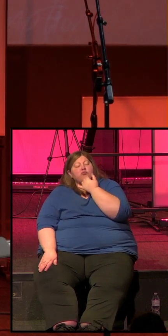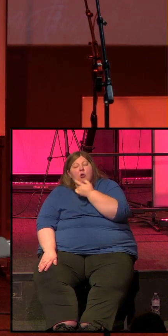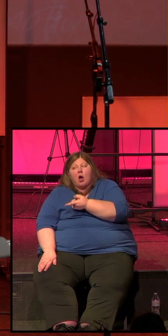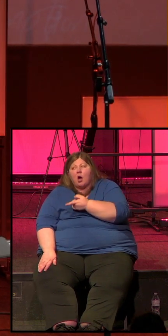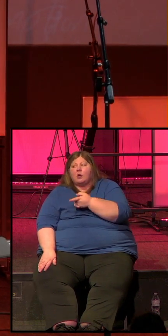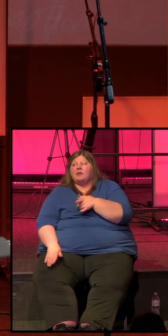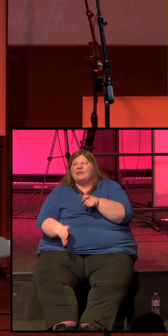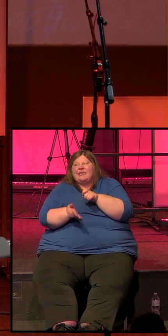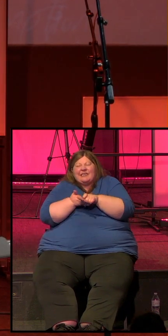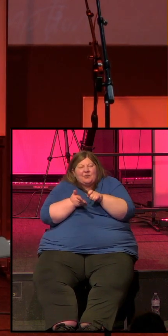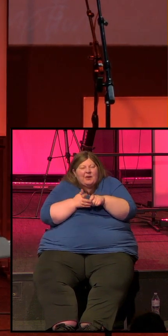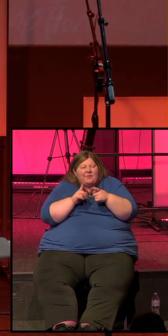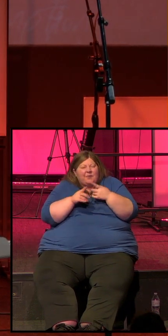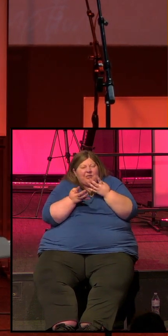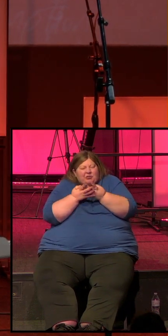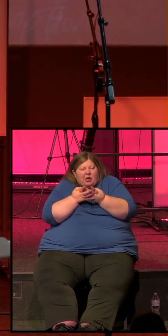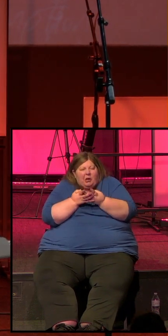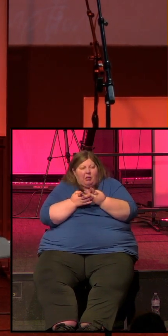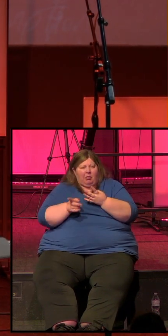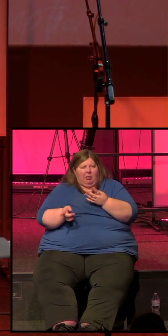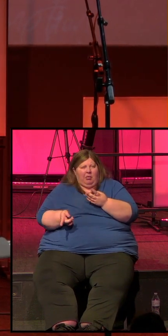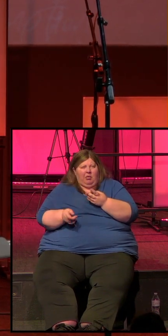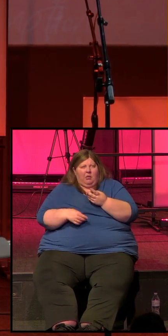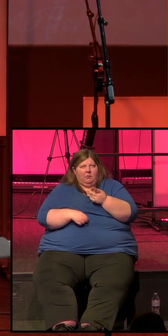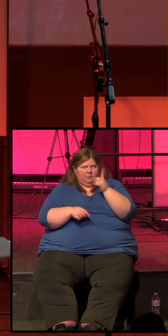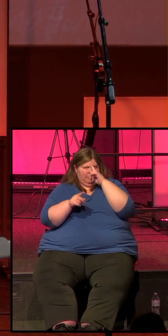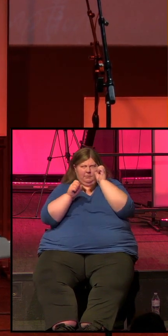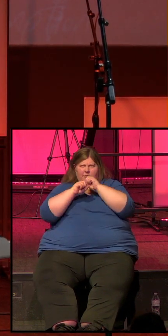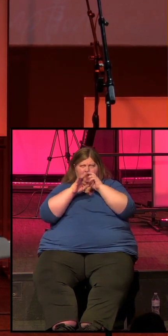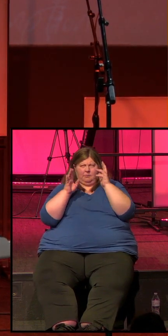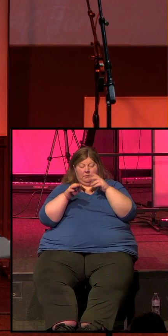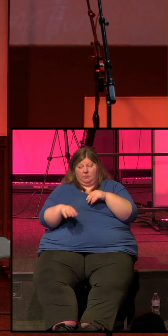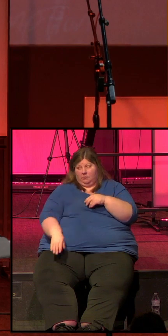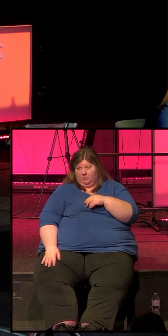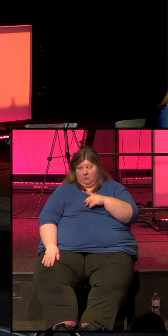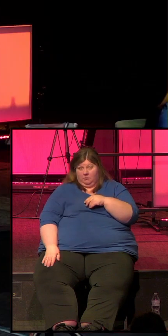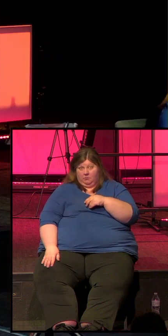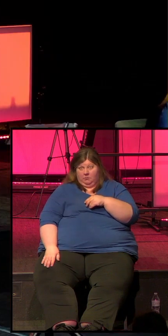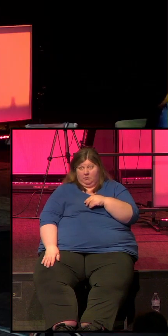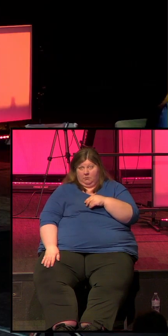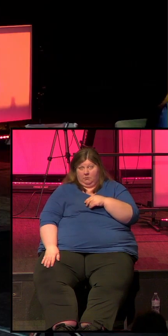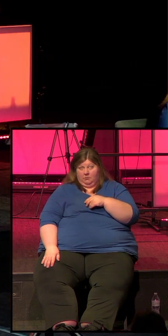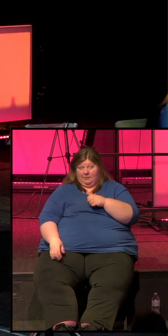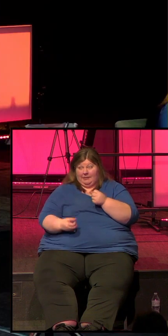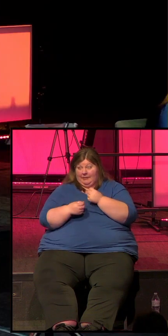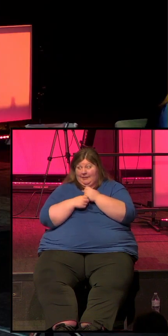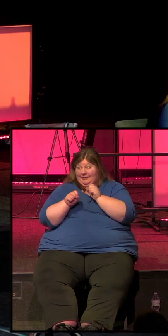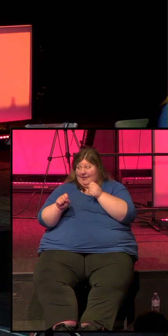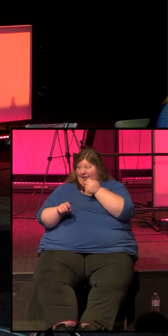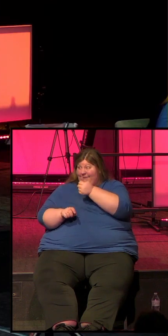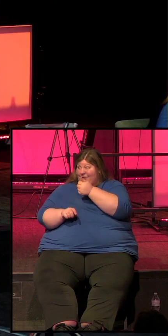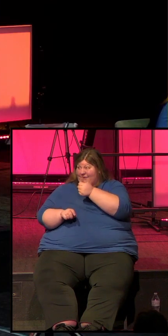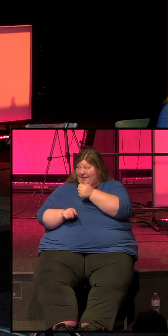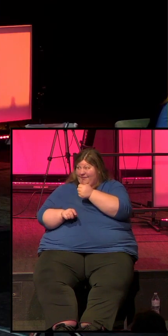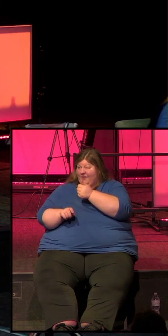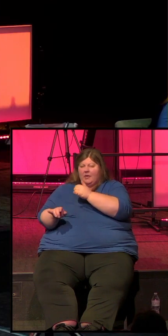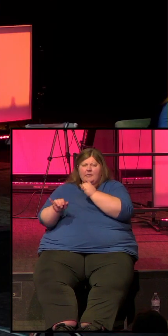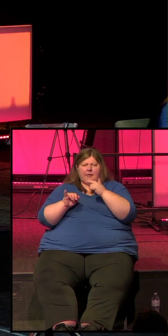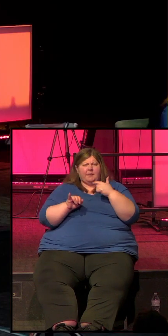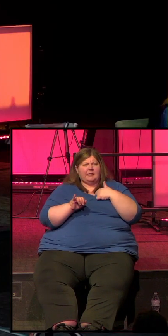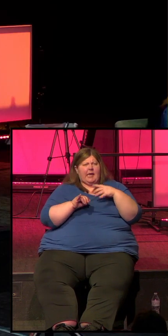a jail in Rome. And you can almost picture him saying, like, you can save yourself just as much as I can release myself from